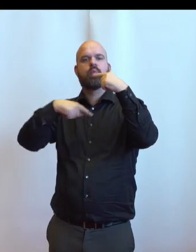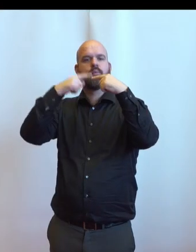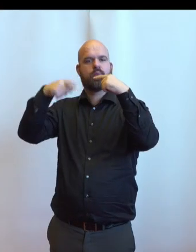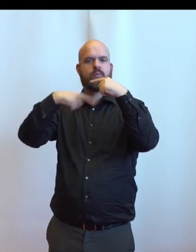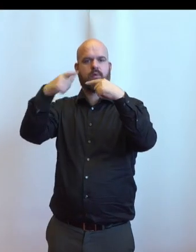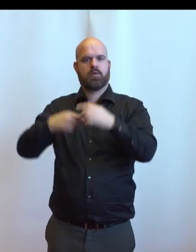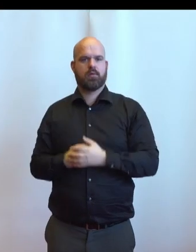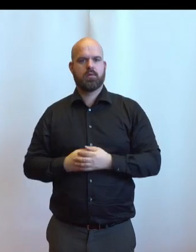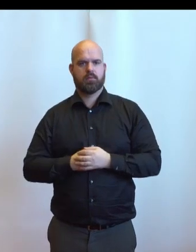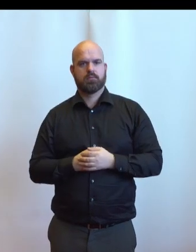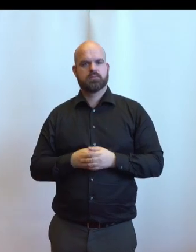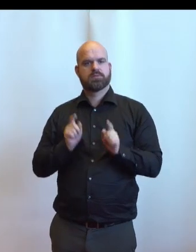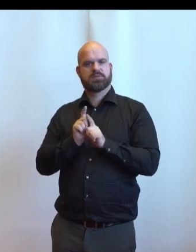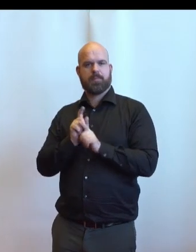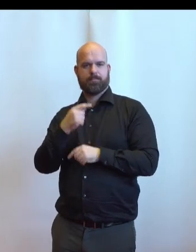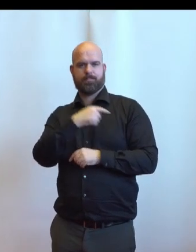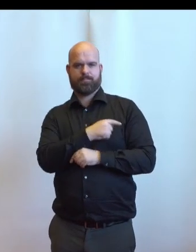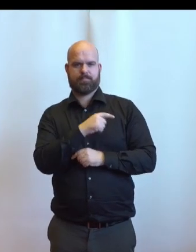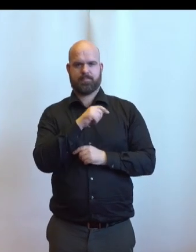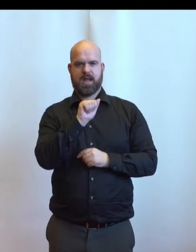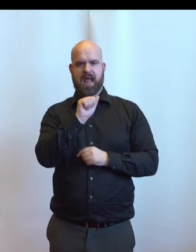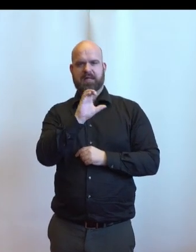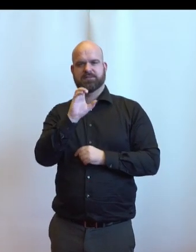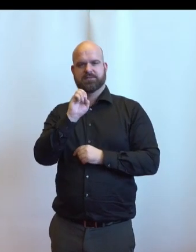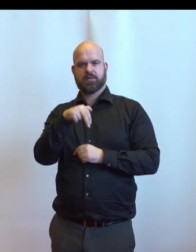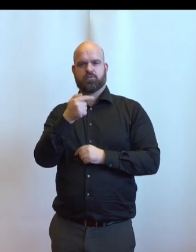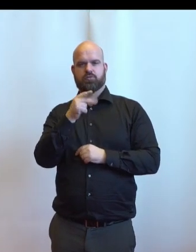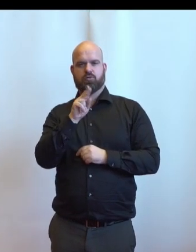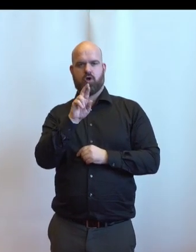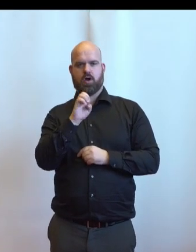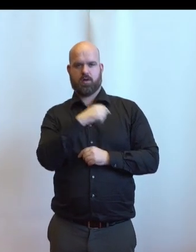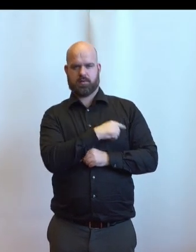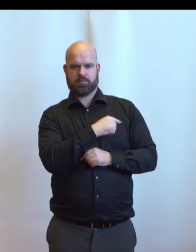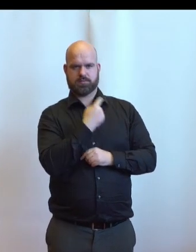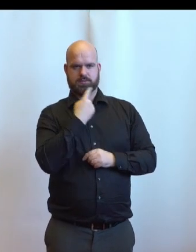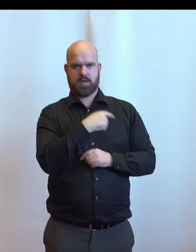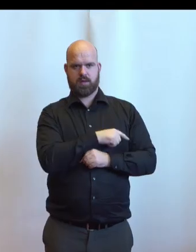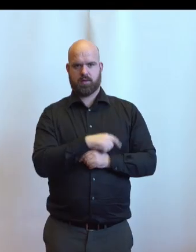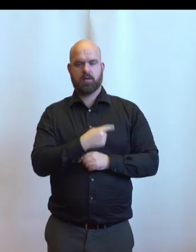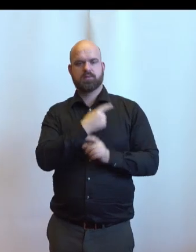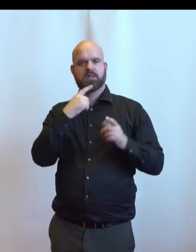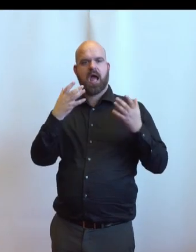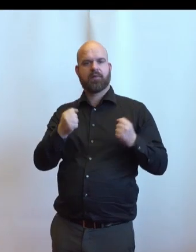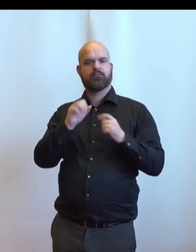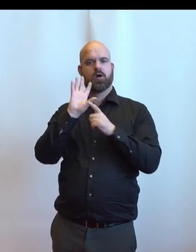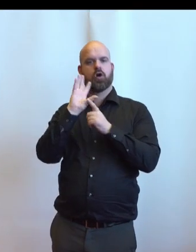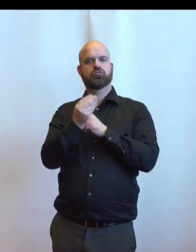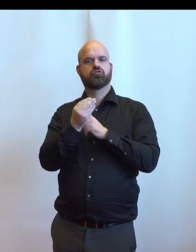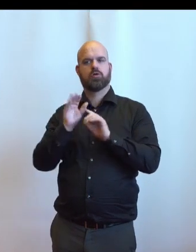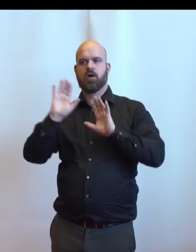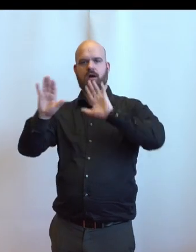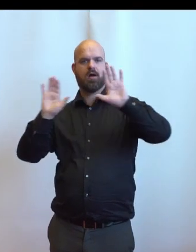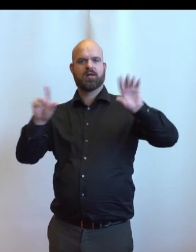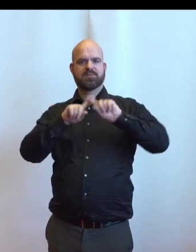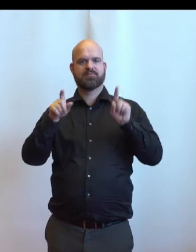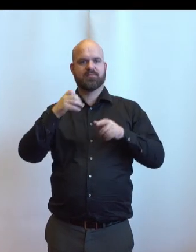differences that need to be explored to make sure that you're not misinterpreting those clues. But I